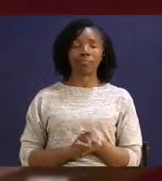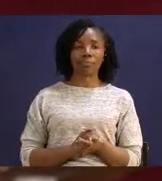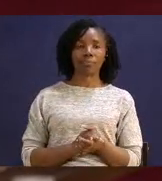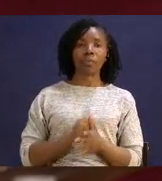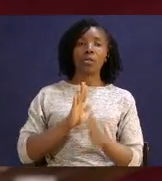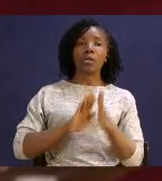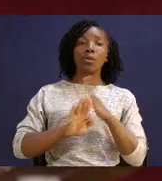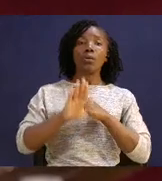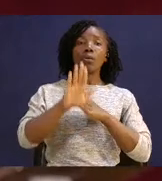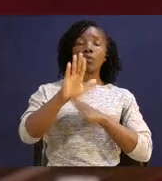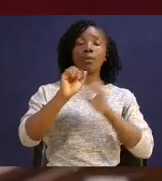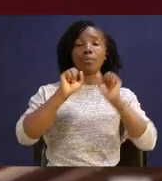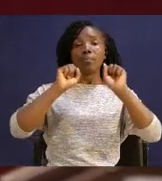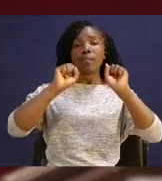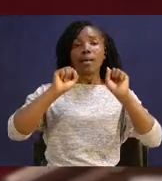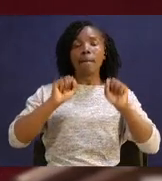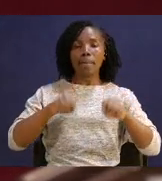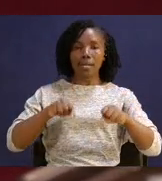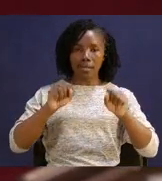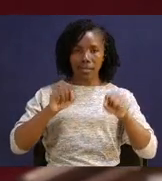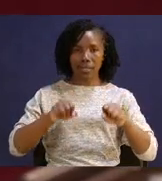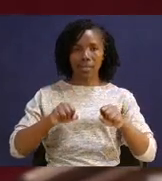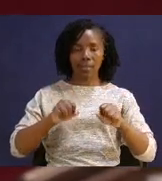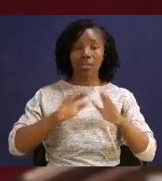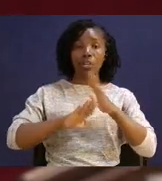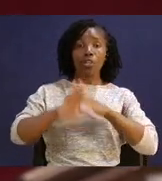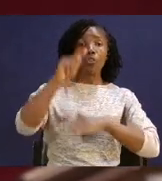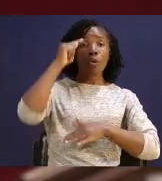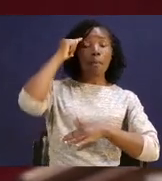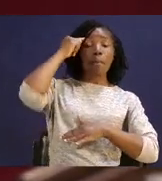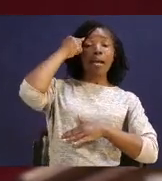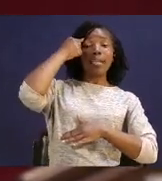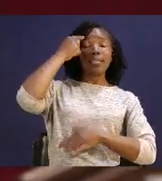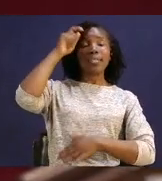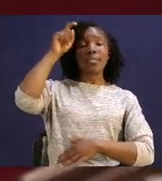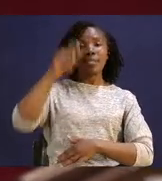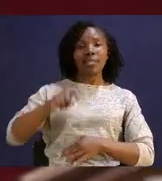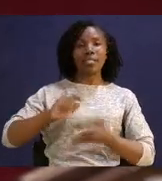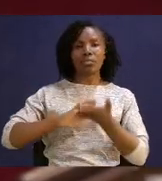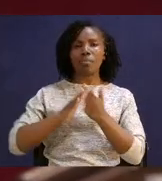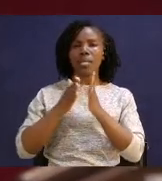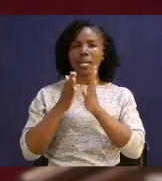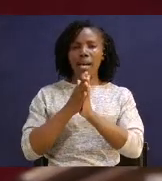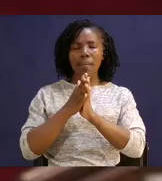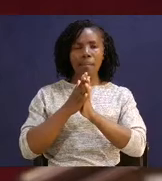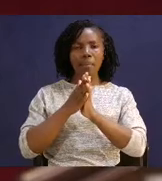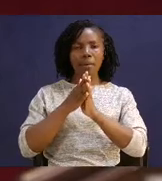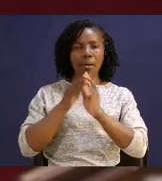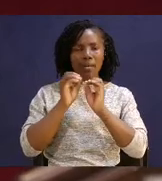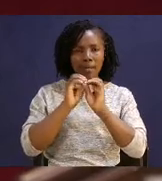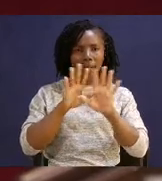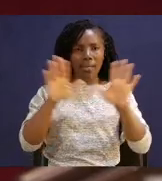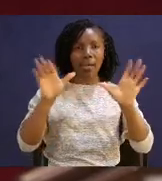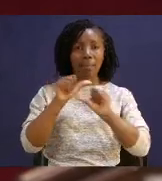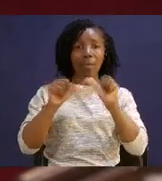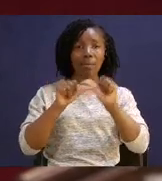Your capacity in this thing, this your mind needs to be enlarged about who God is. Because the Bible